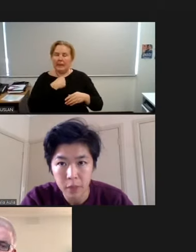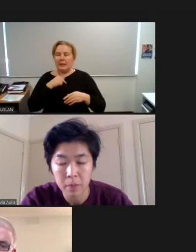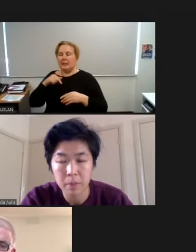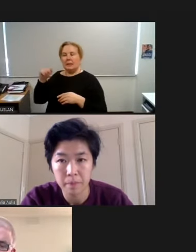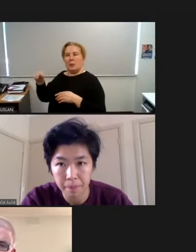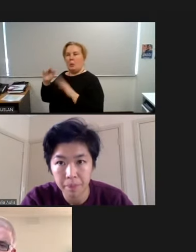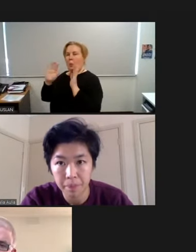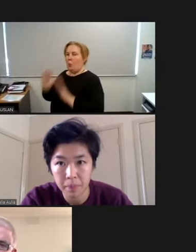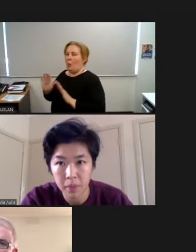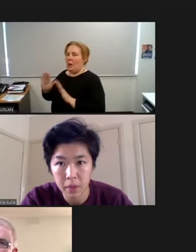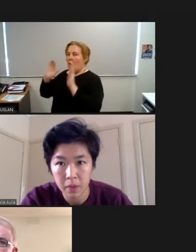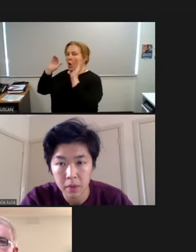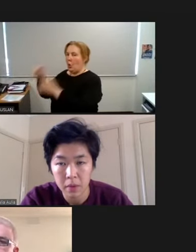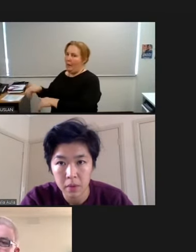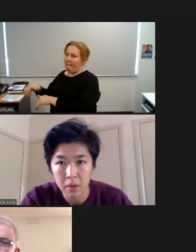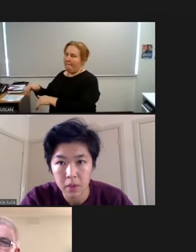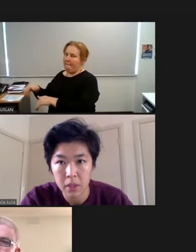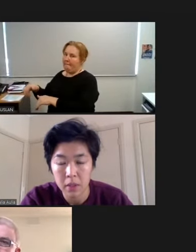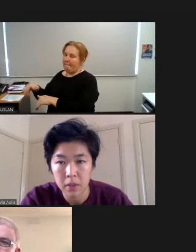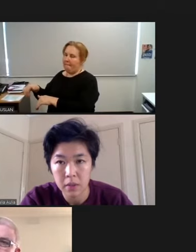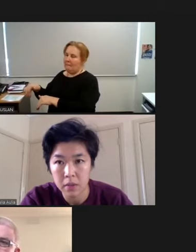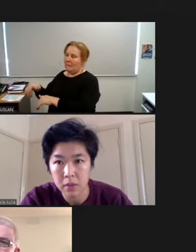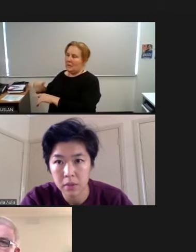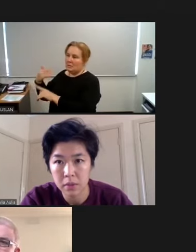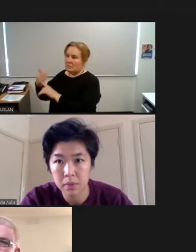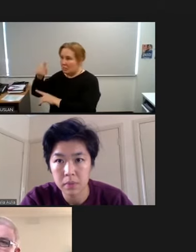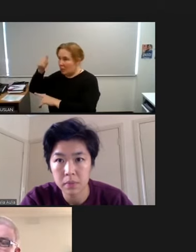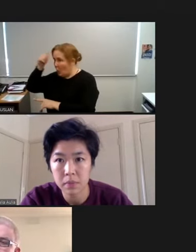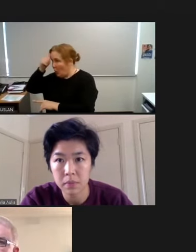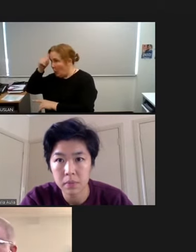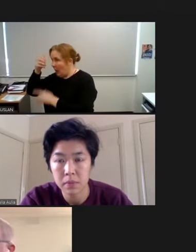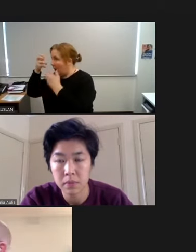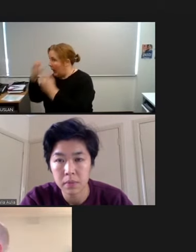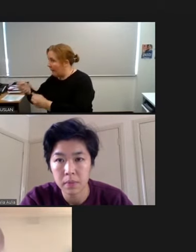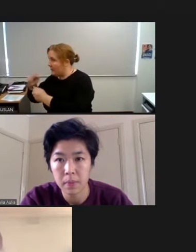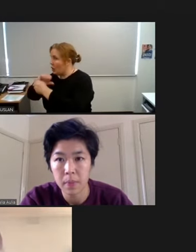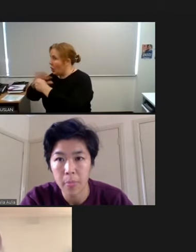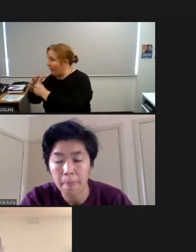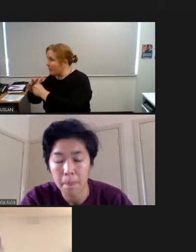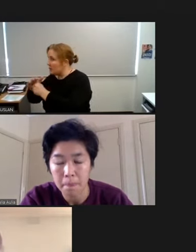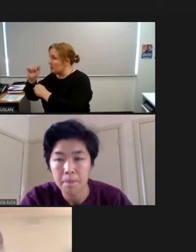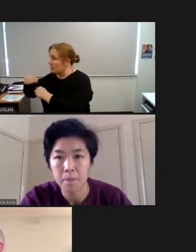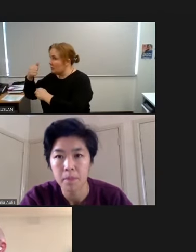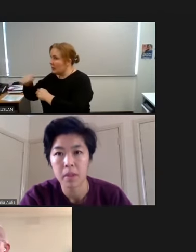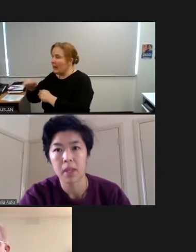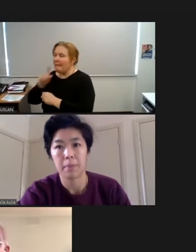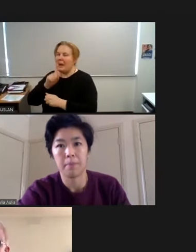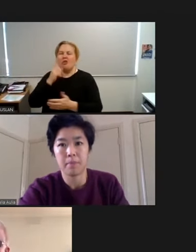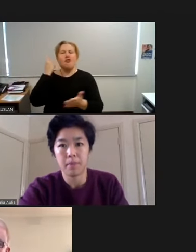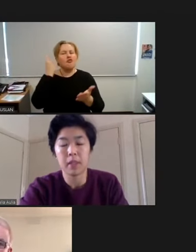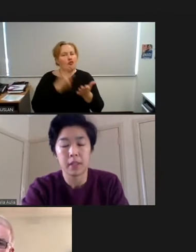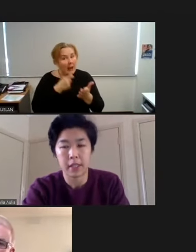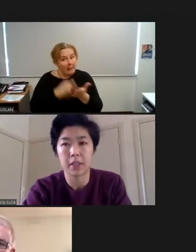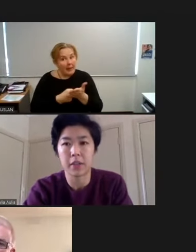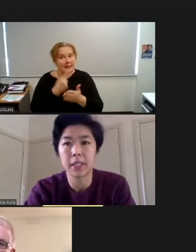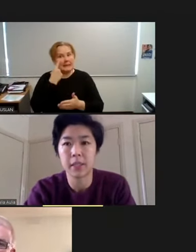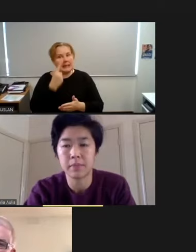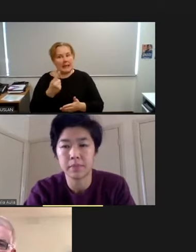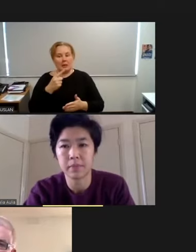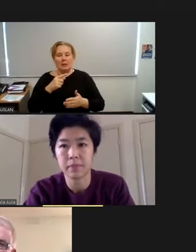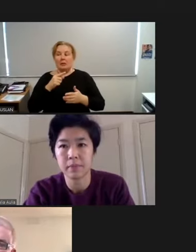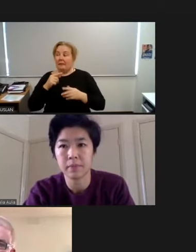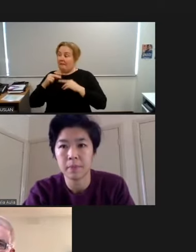a conversation they need to have within the workplace. If your employer then would prefer that you stay at home until you get your test result, is that that's correct? Thank you.